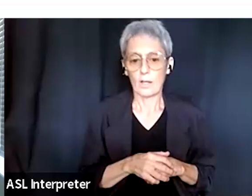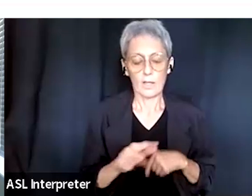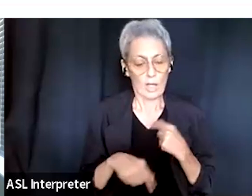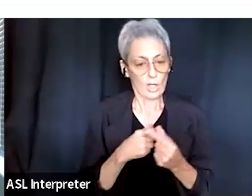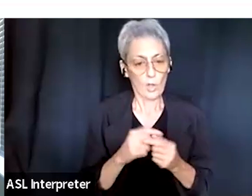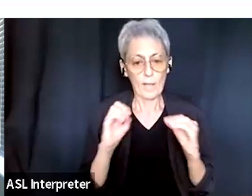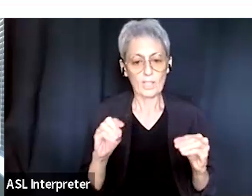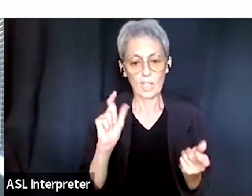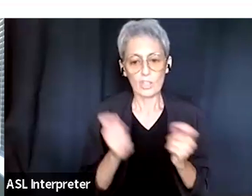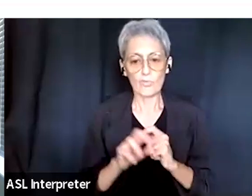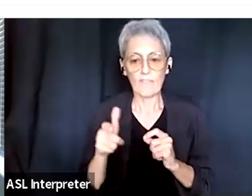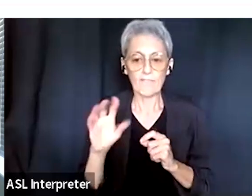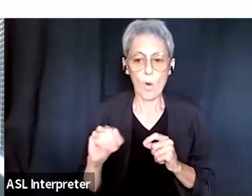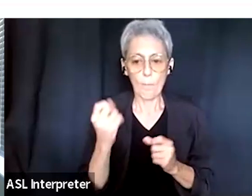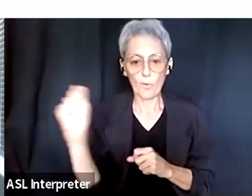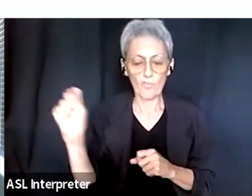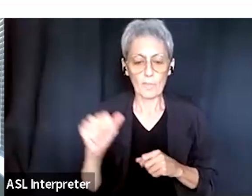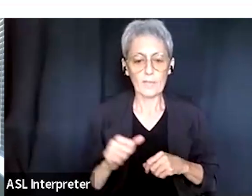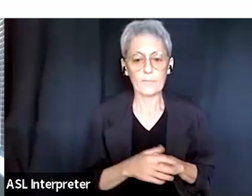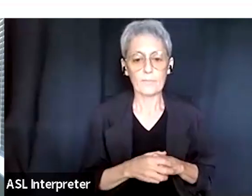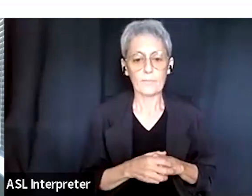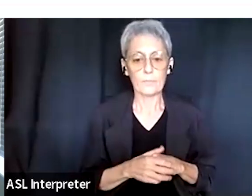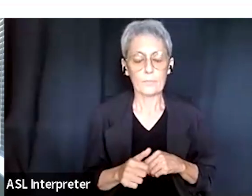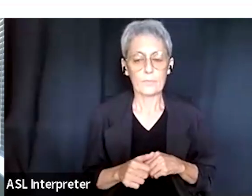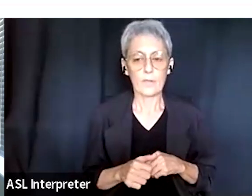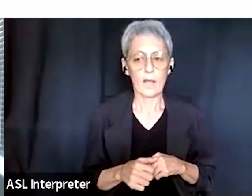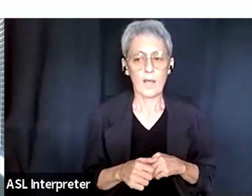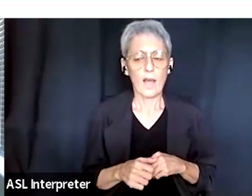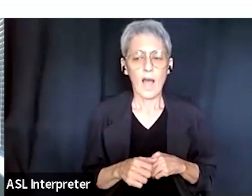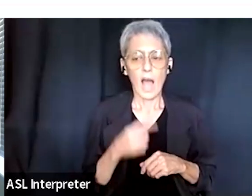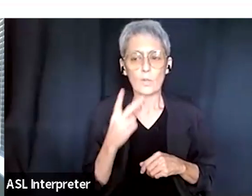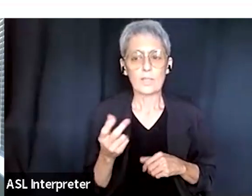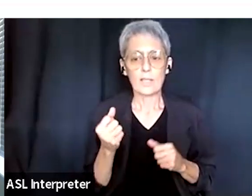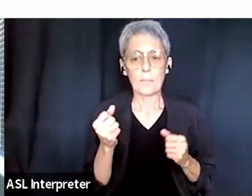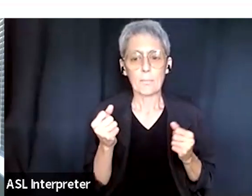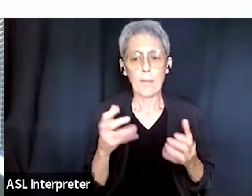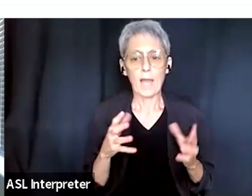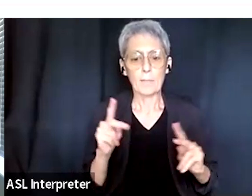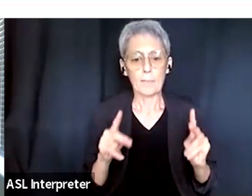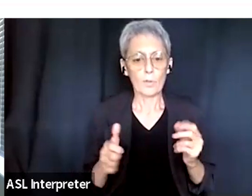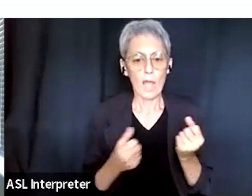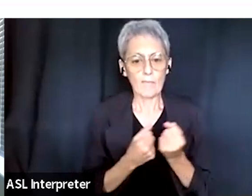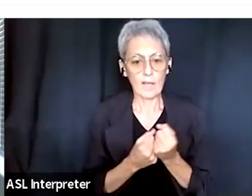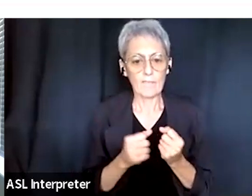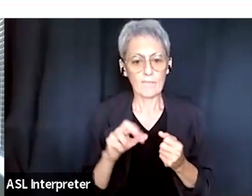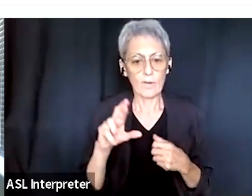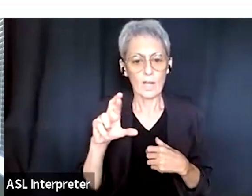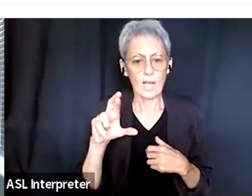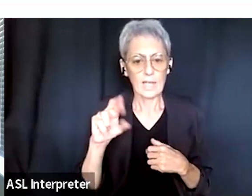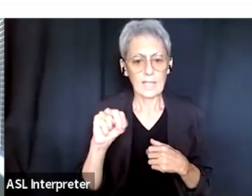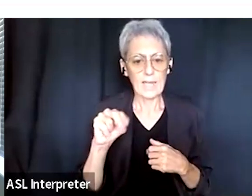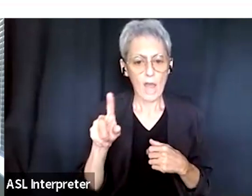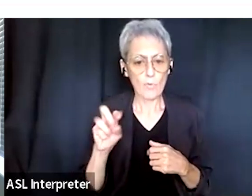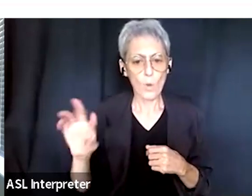I rarely see people who are advocates for narrow synthetic phonics acknowledging there are some